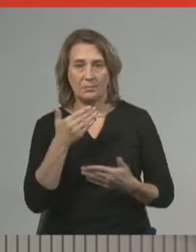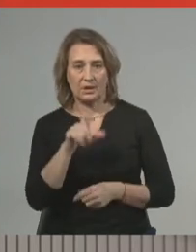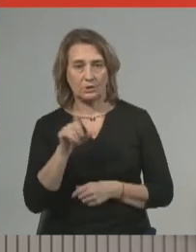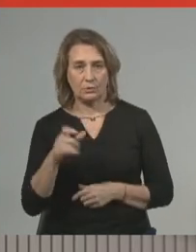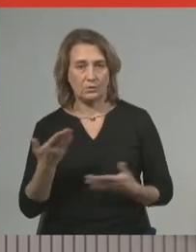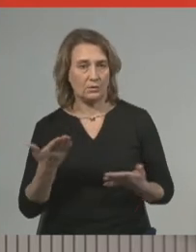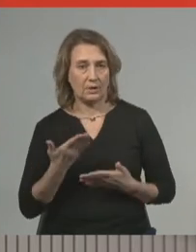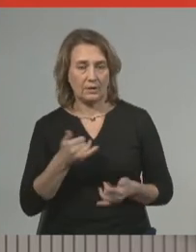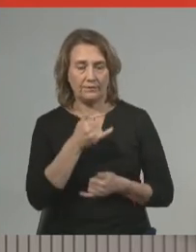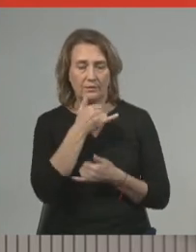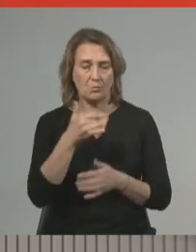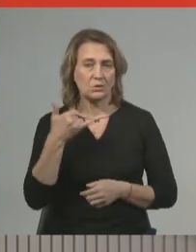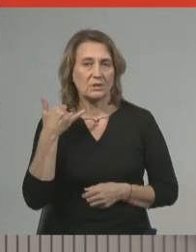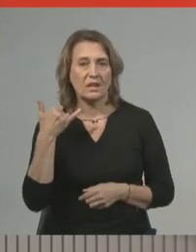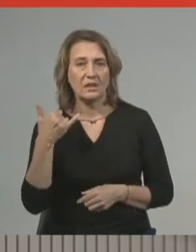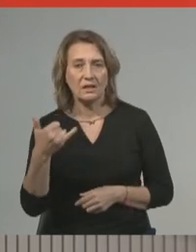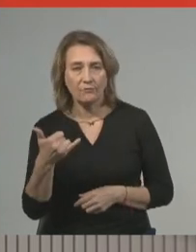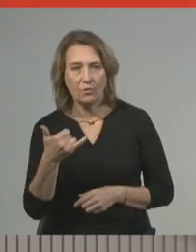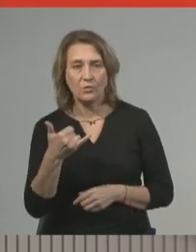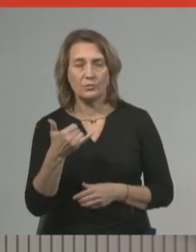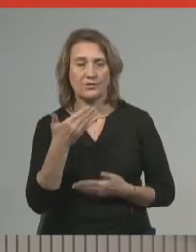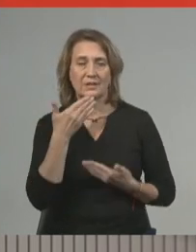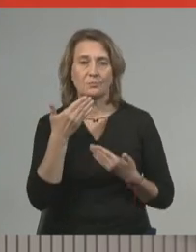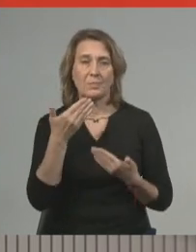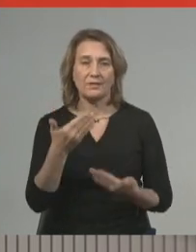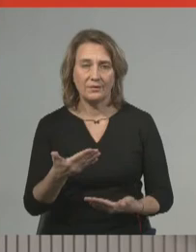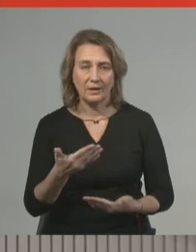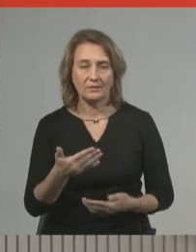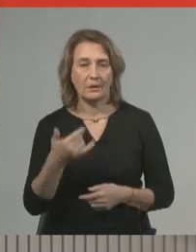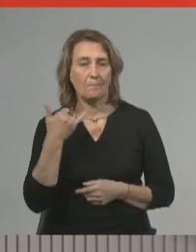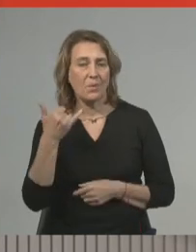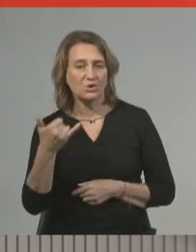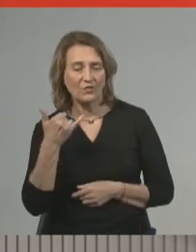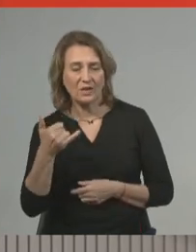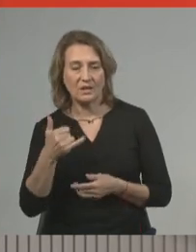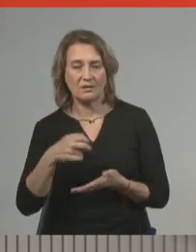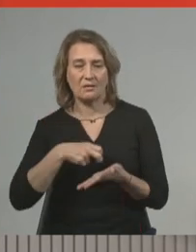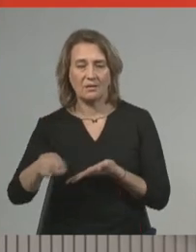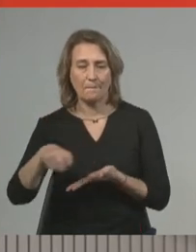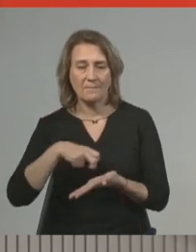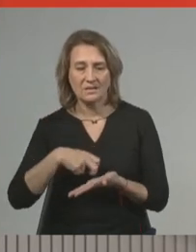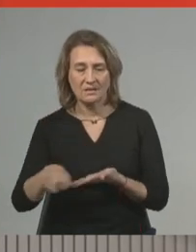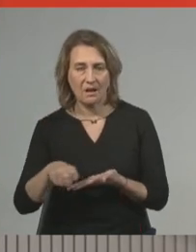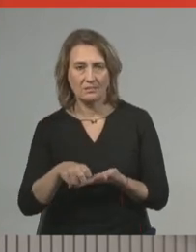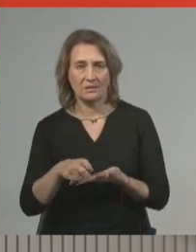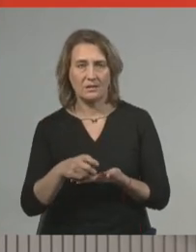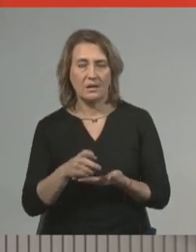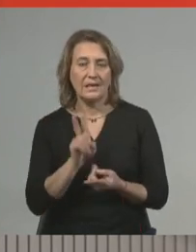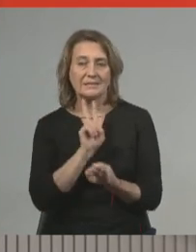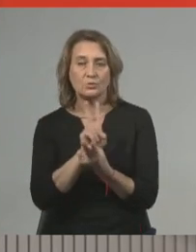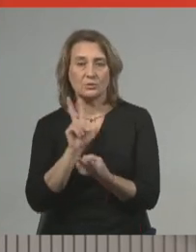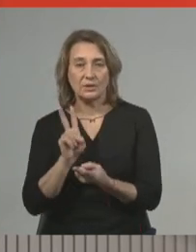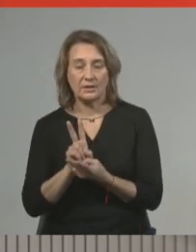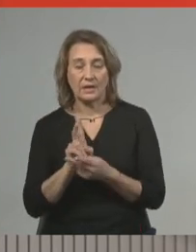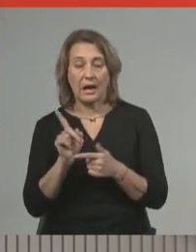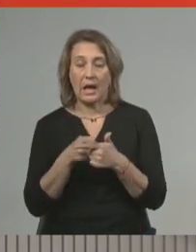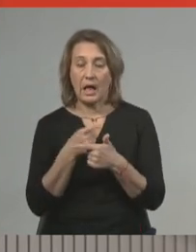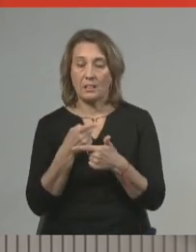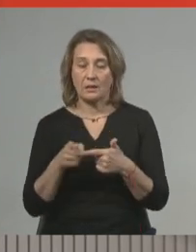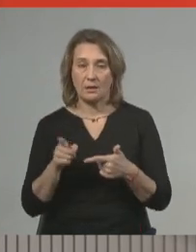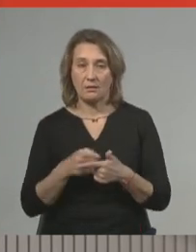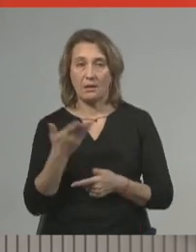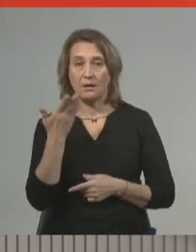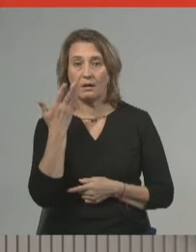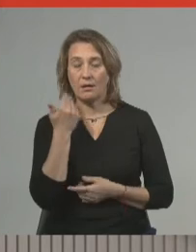them usually people say that it's very difficult to ask those people that whom we cannot reach physically or